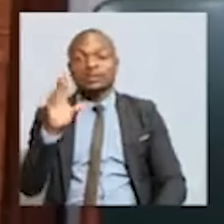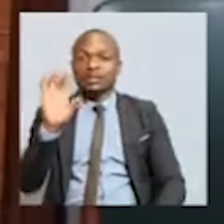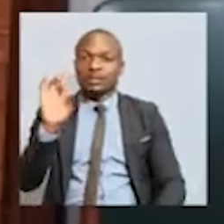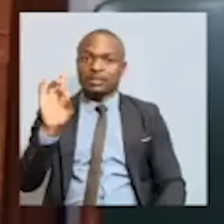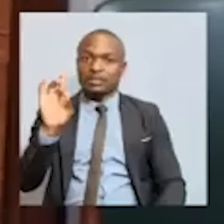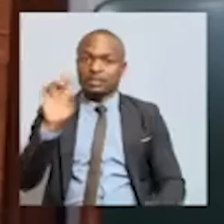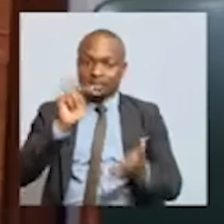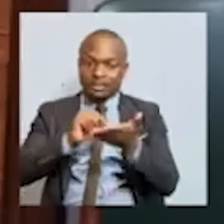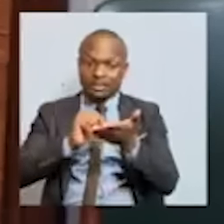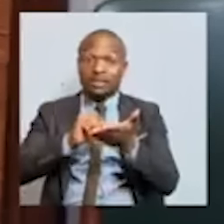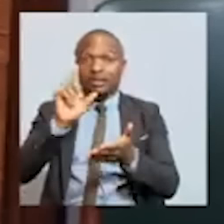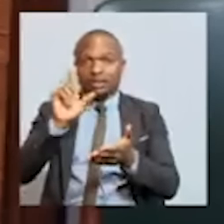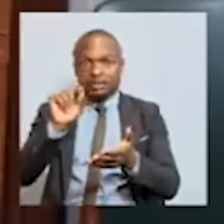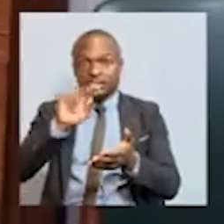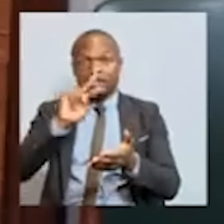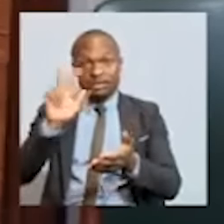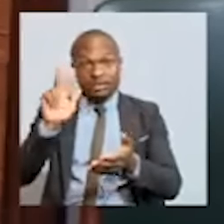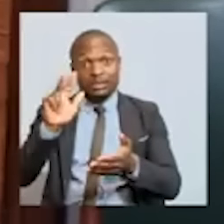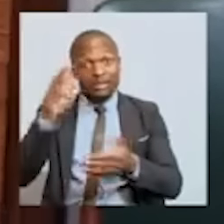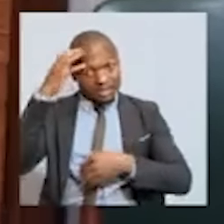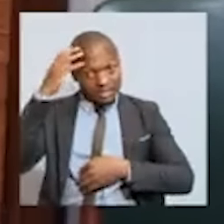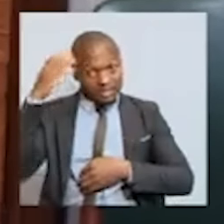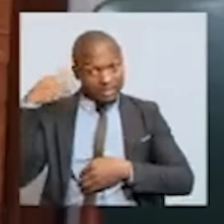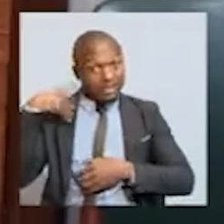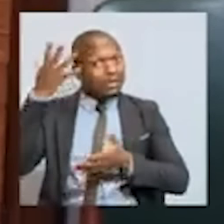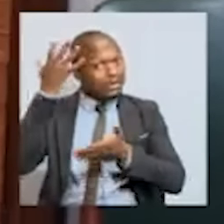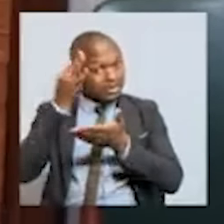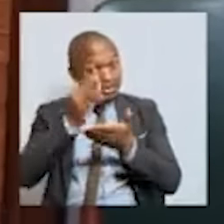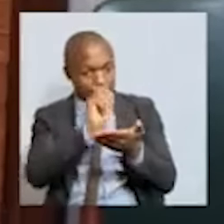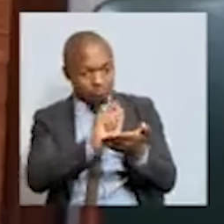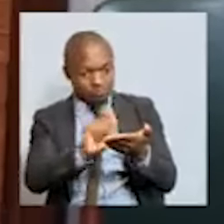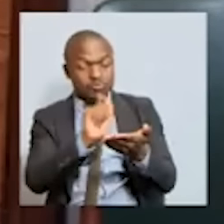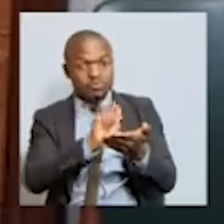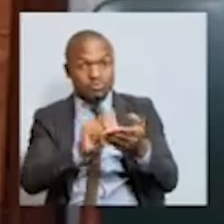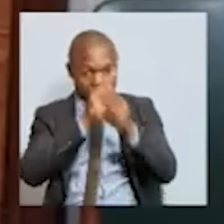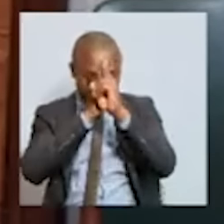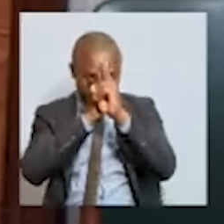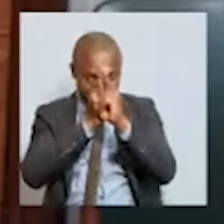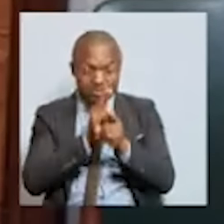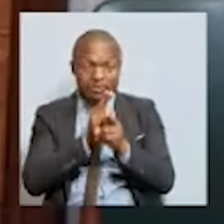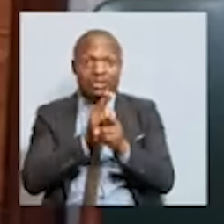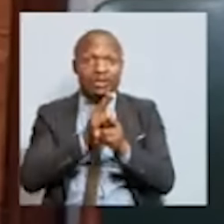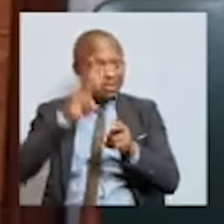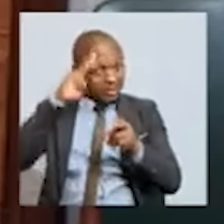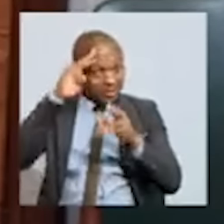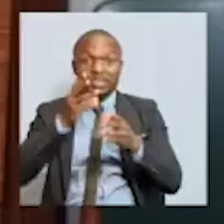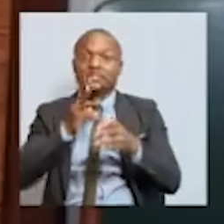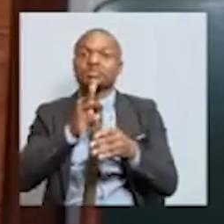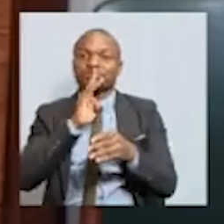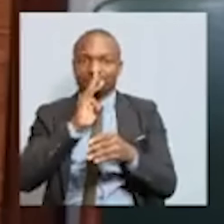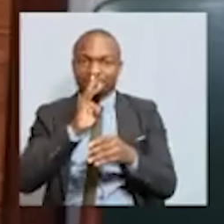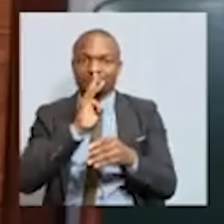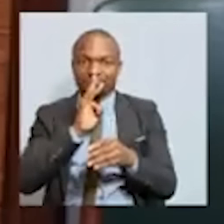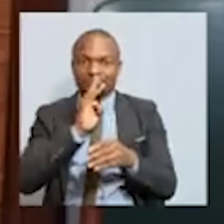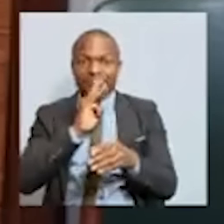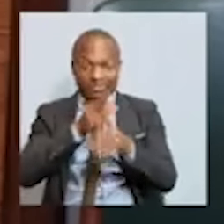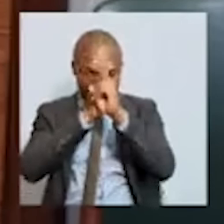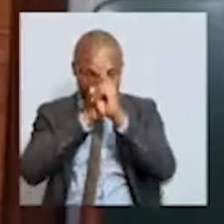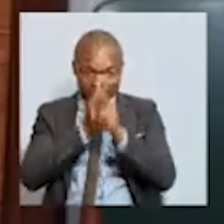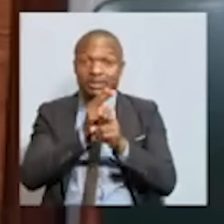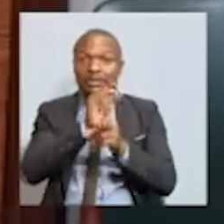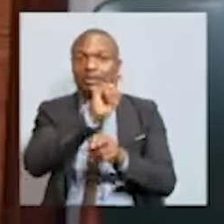8th November 2023, the Office of the Clerk wrote to Honorable M. Imposha MP and Mr.